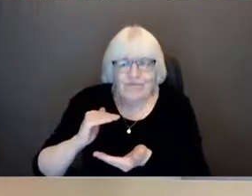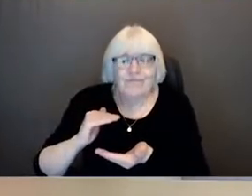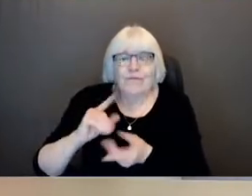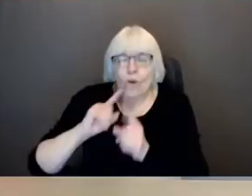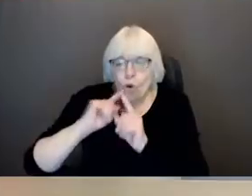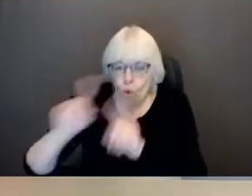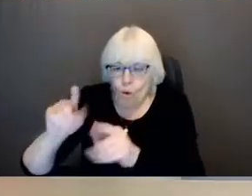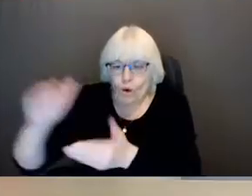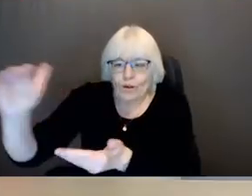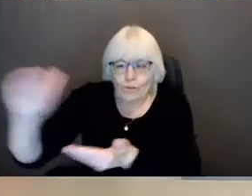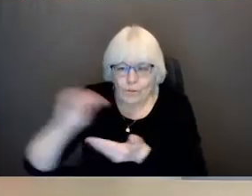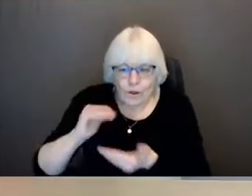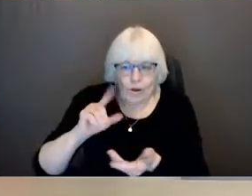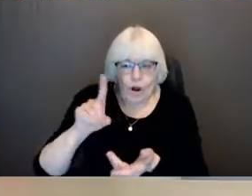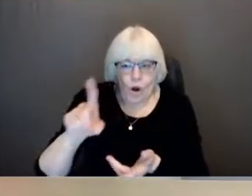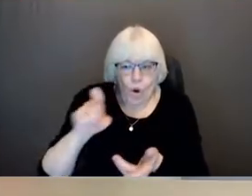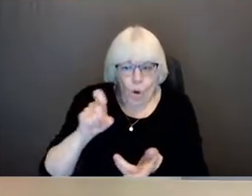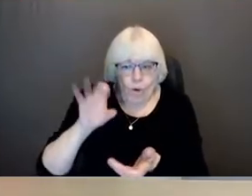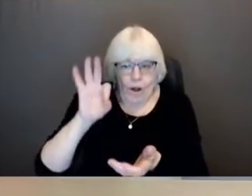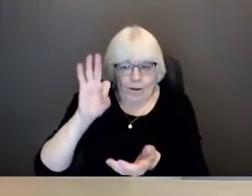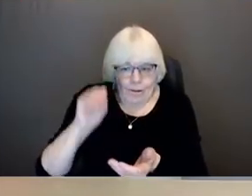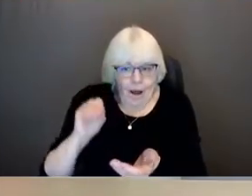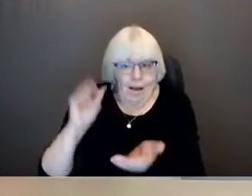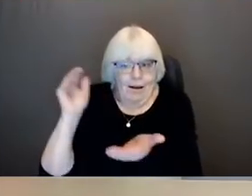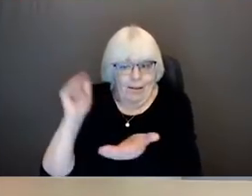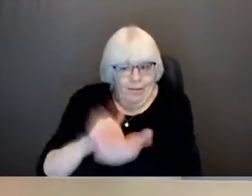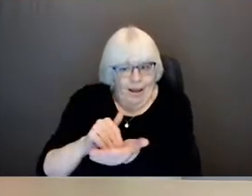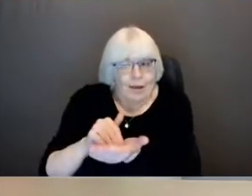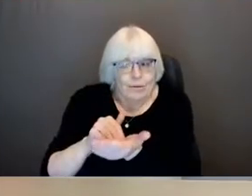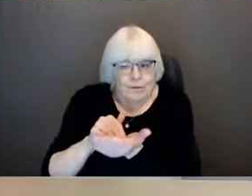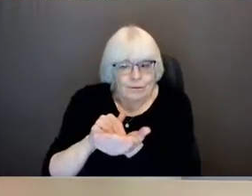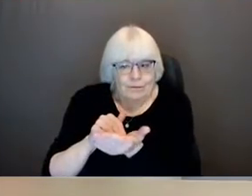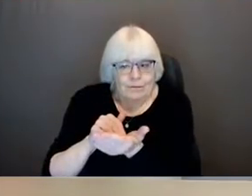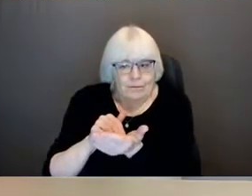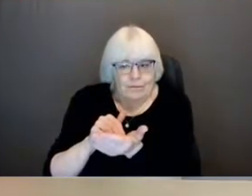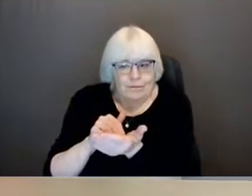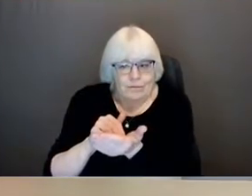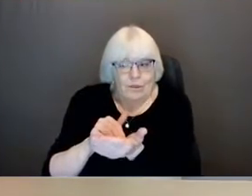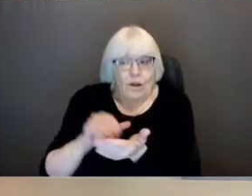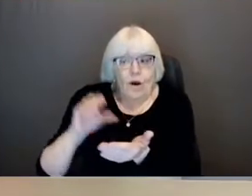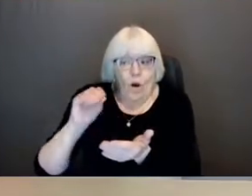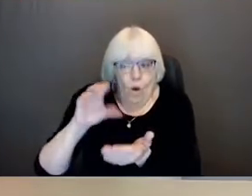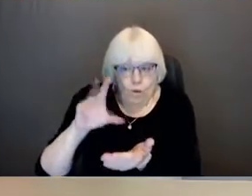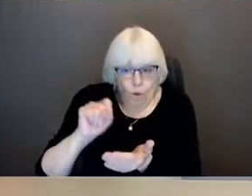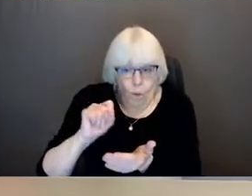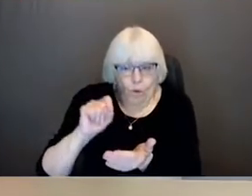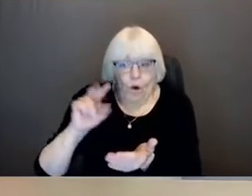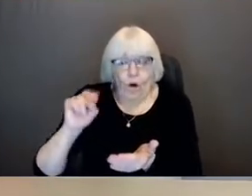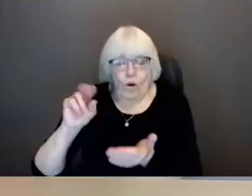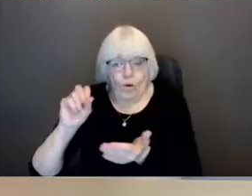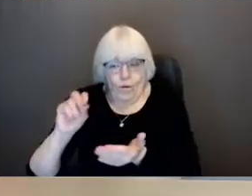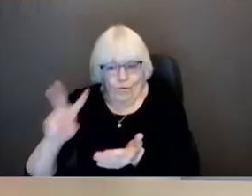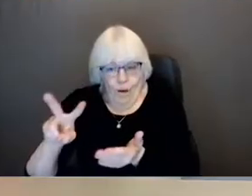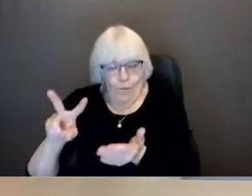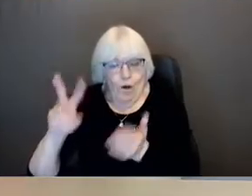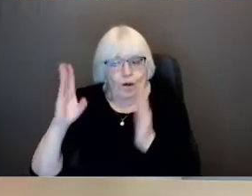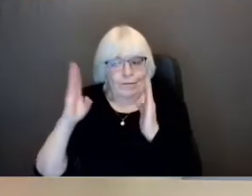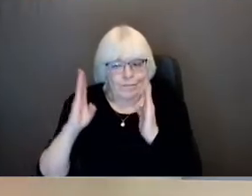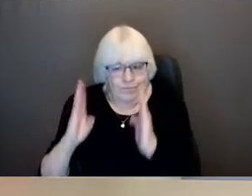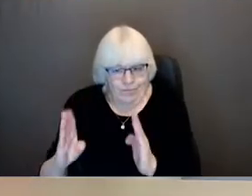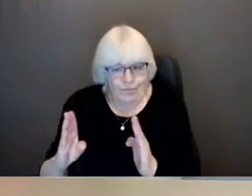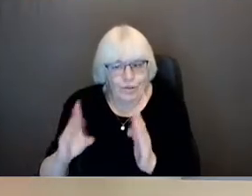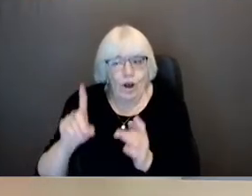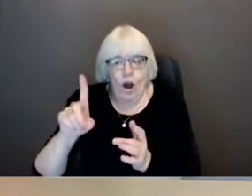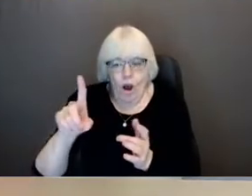190,000 in October and November because that's how they sort of come in bulk